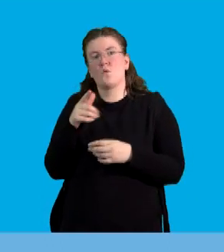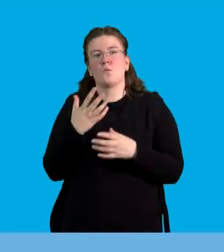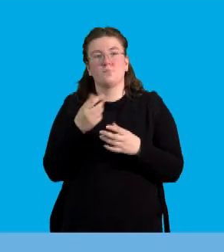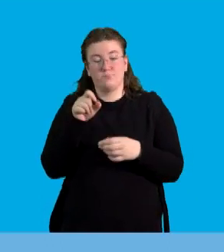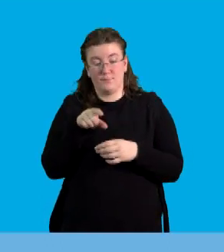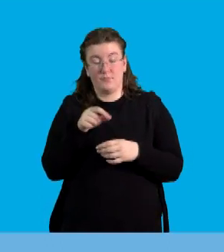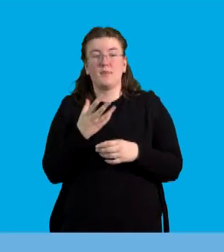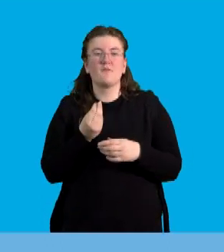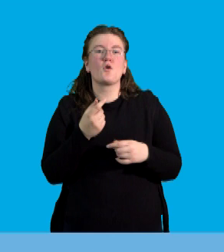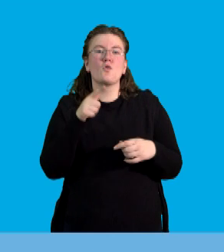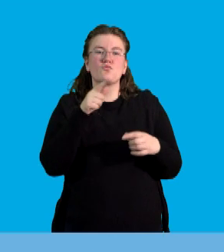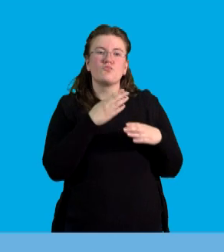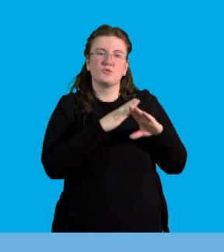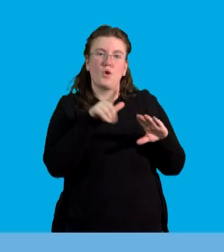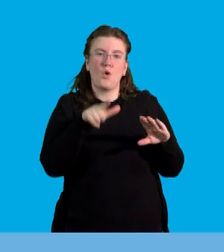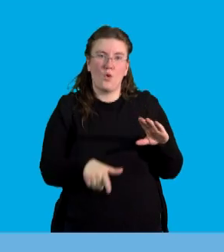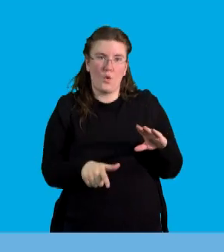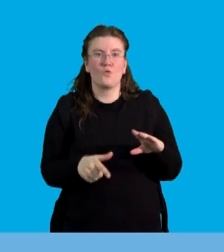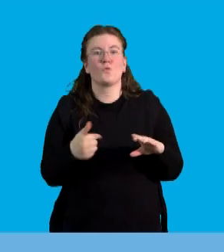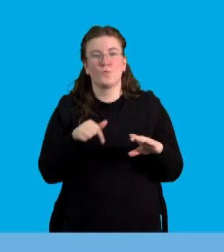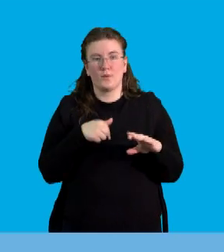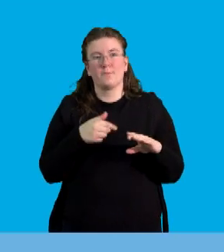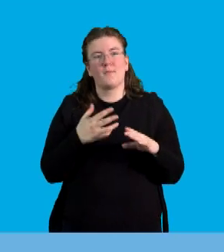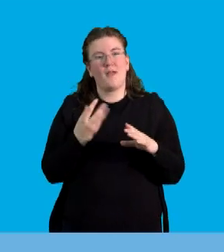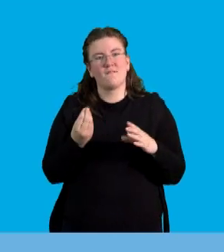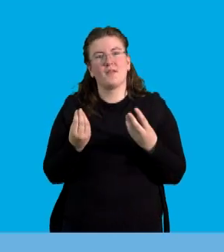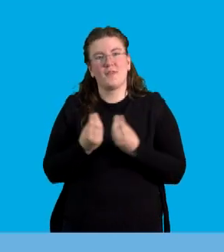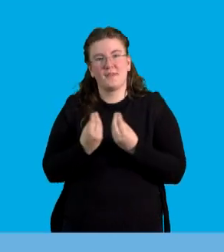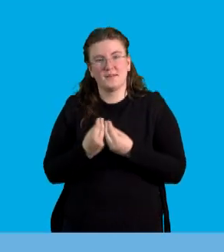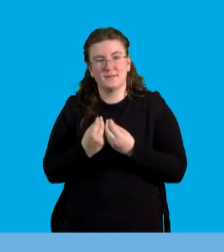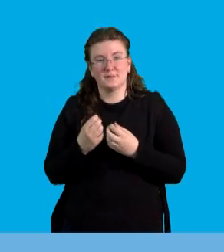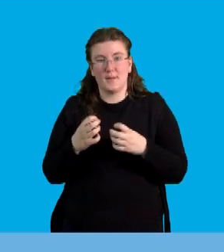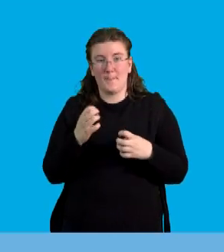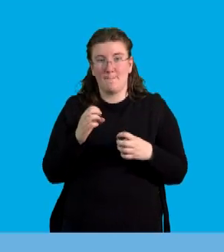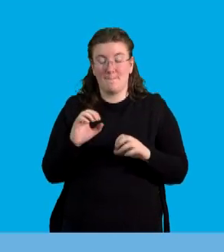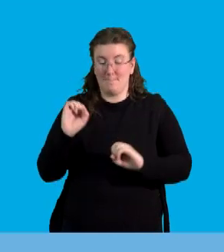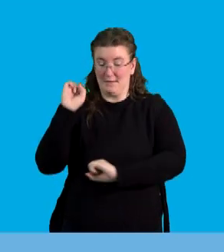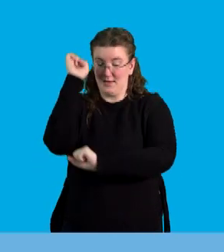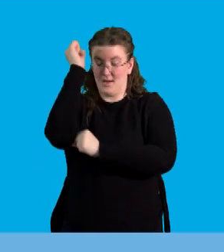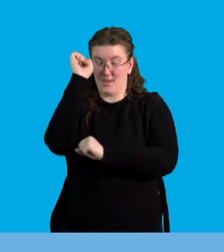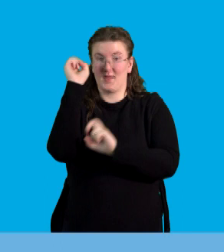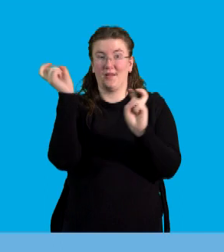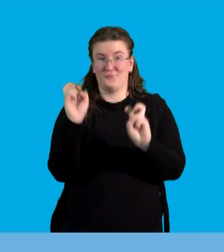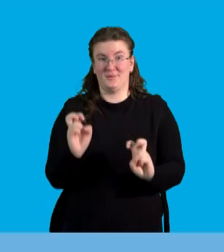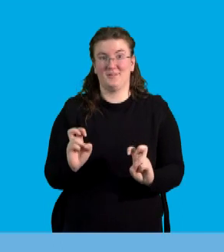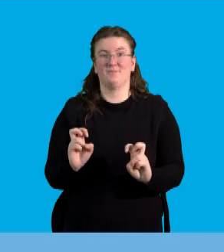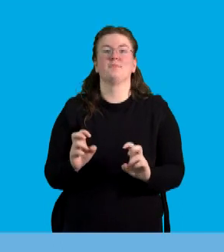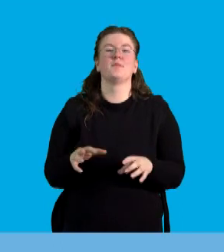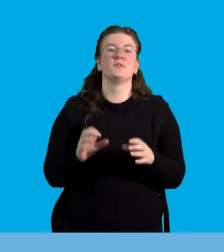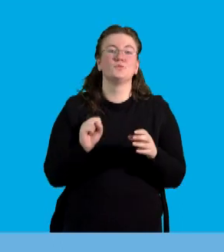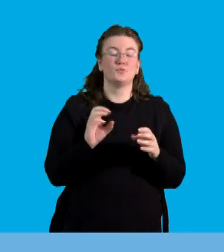are drying and rotating, and our fans are rotating. So that electrical energy is converted